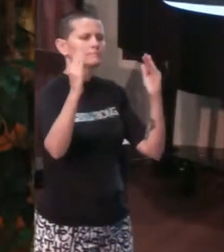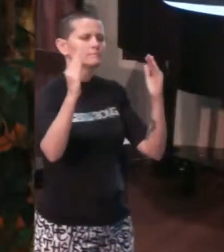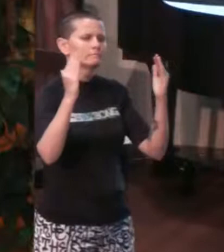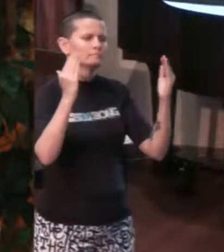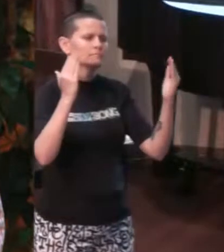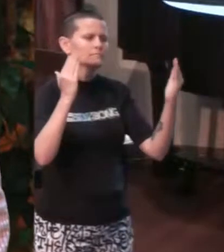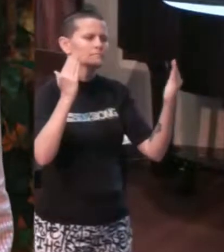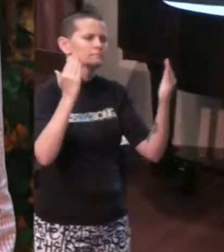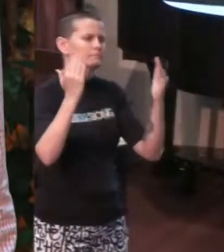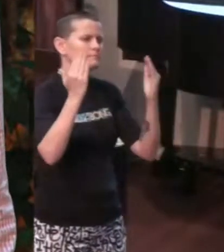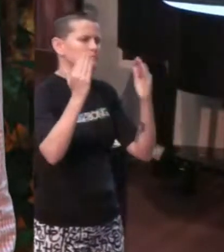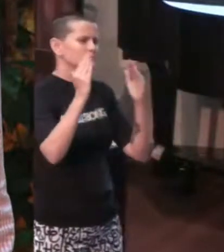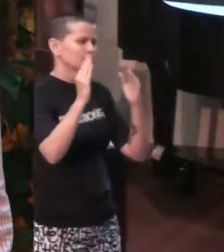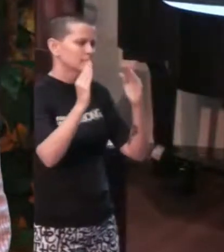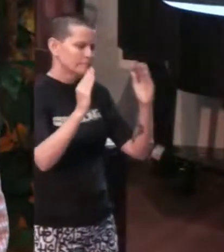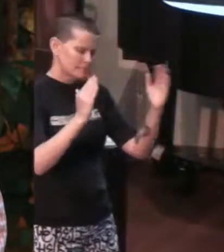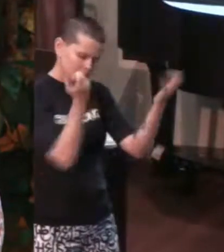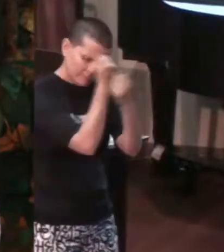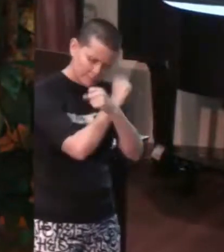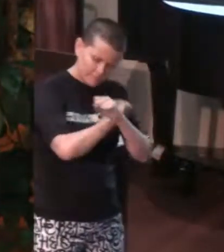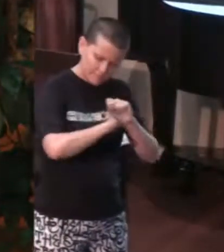like being free.